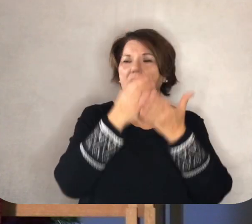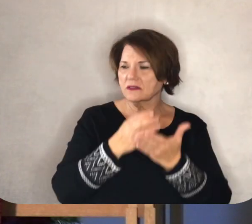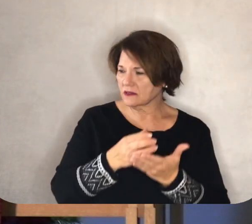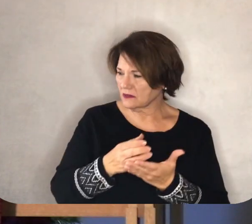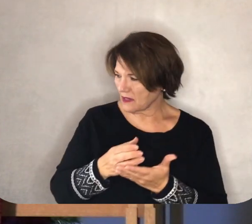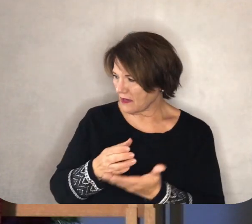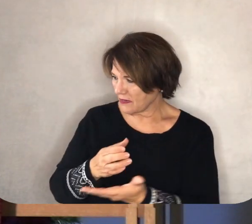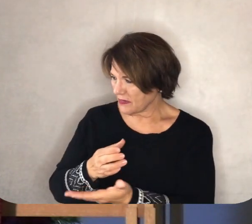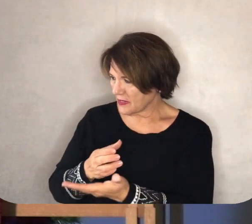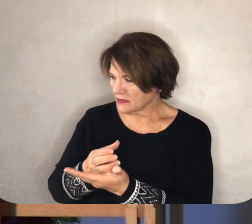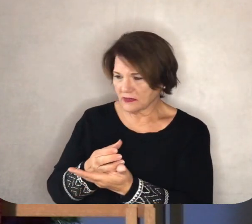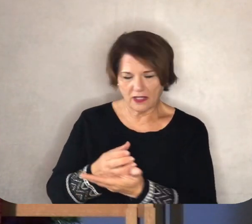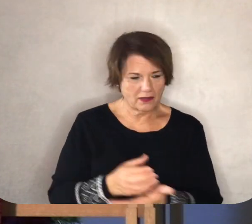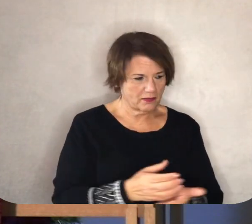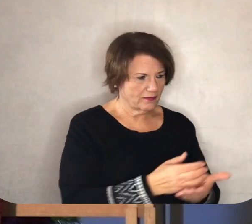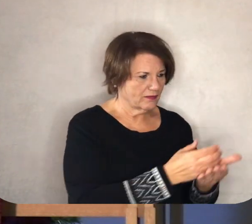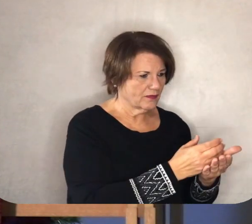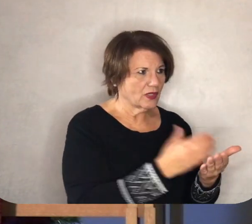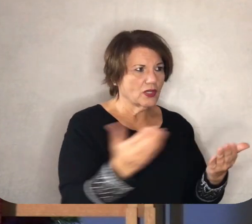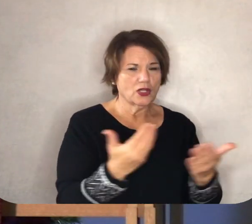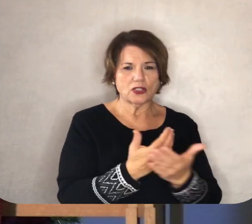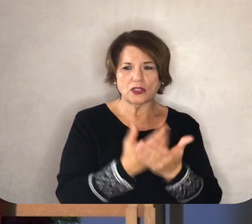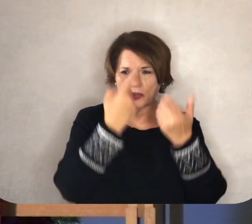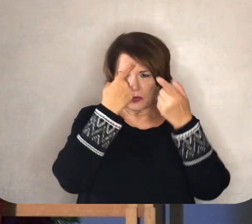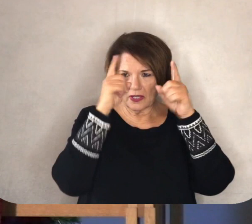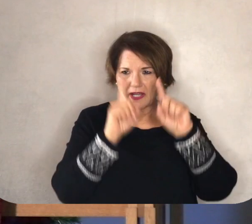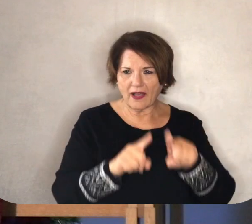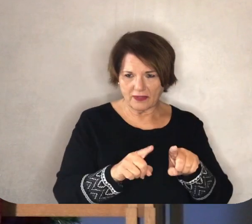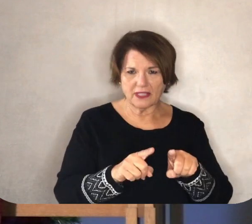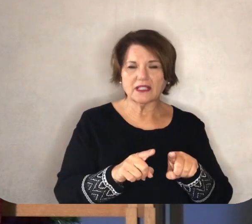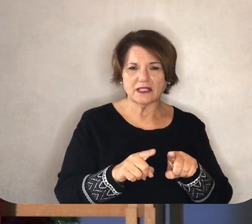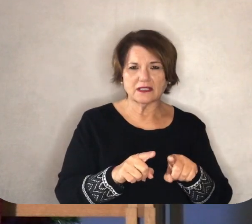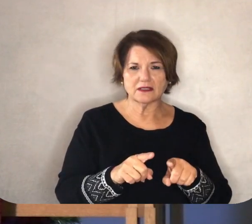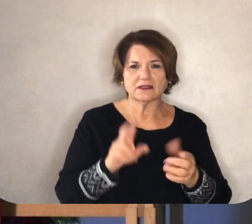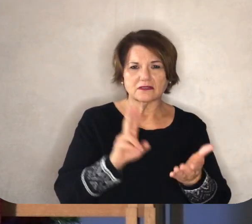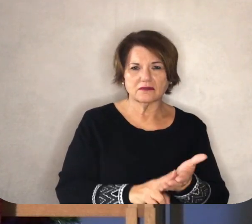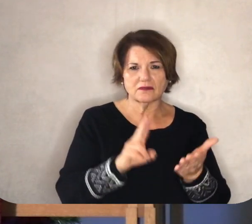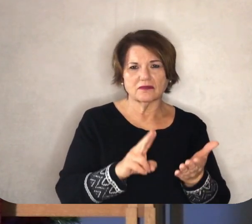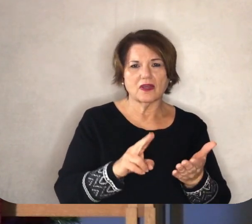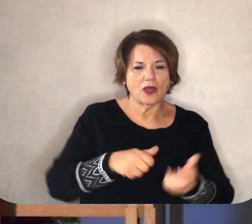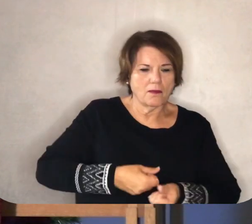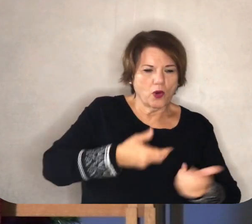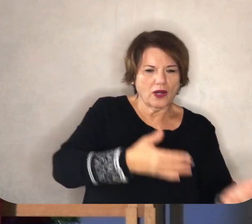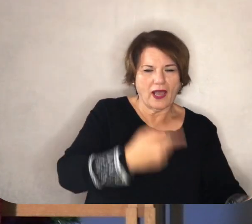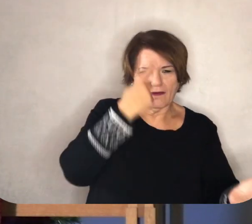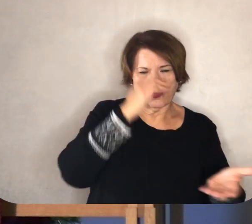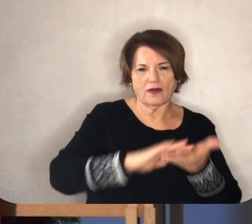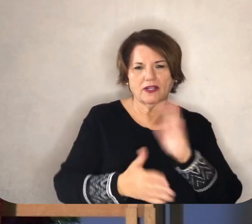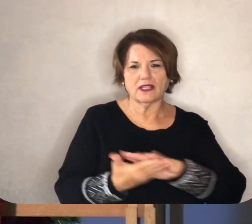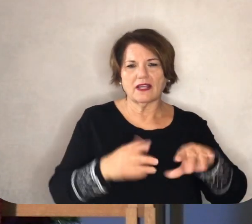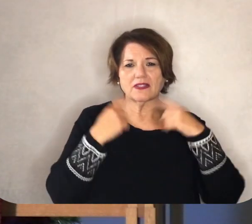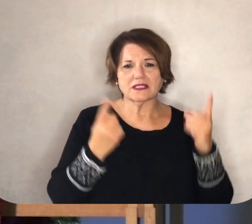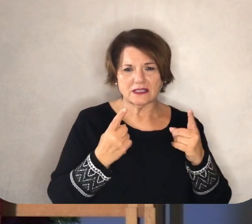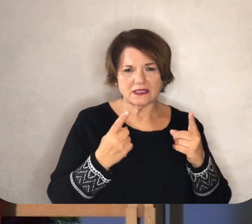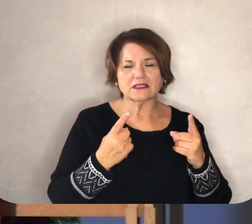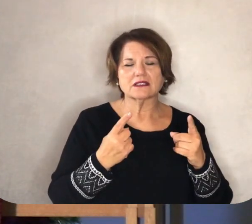cup is the new covenant poured out in my blood for the forgiveness of sins. Do this